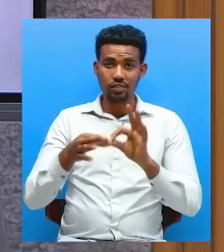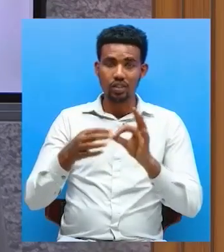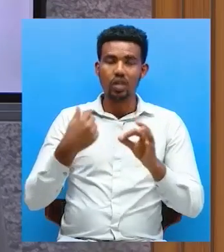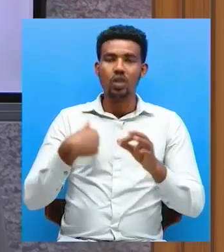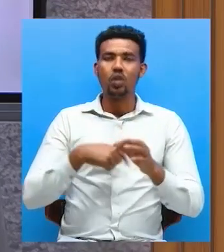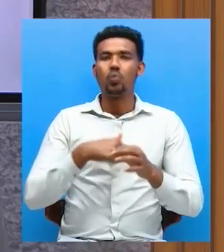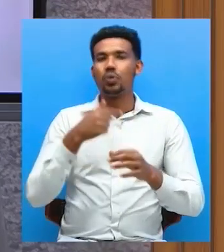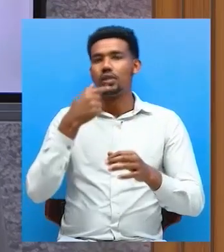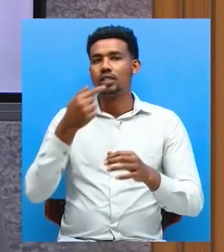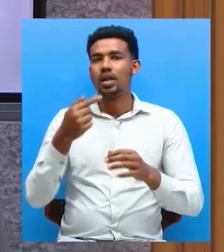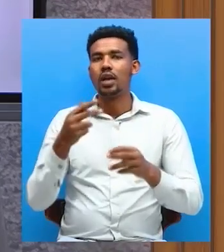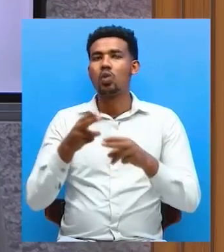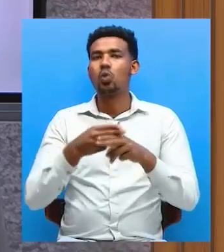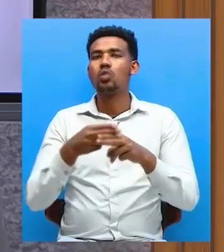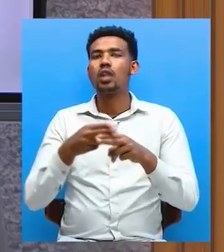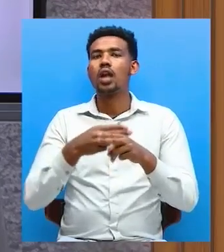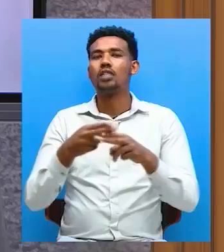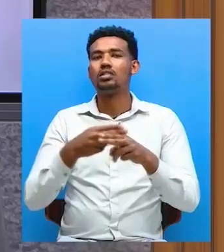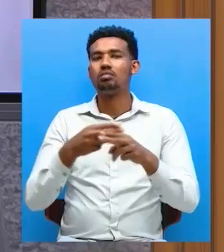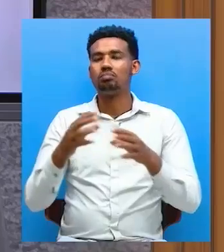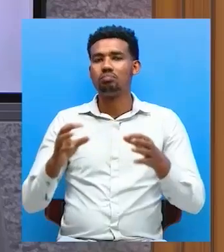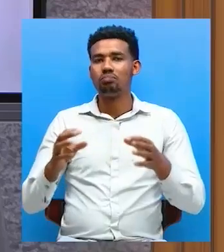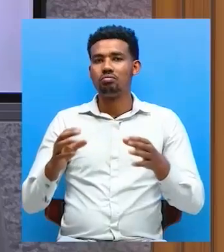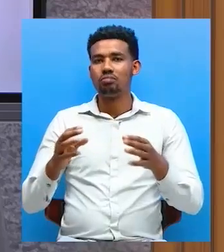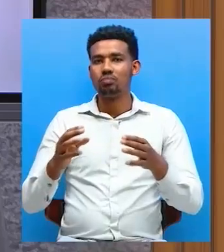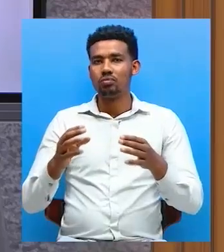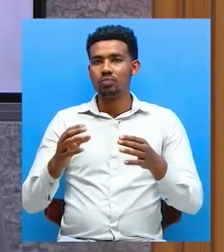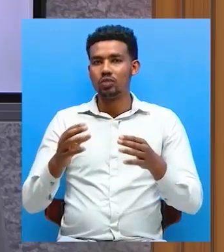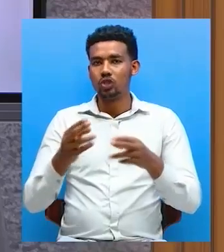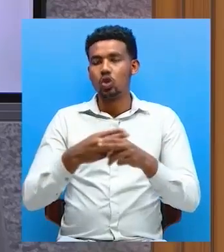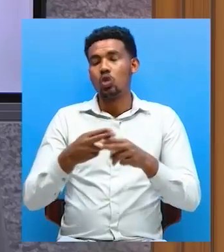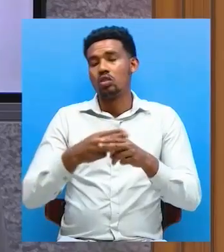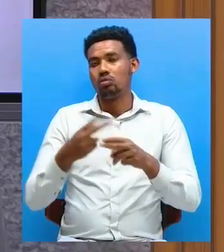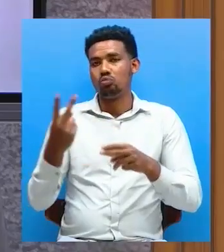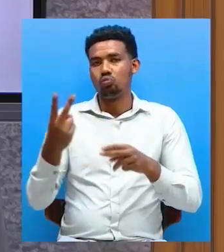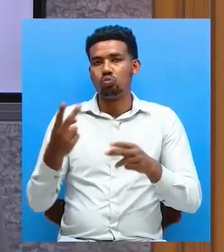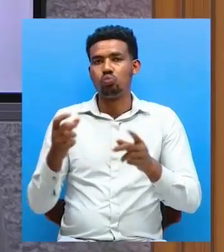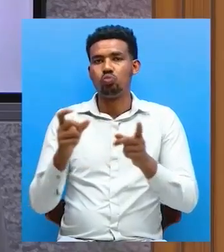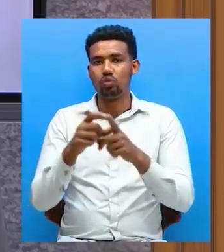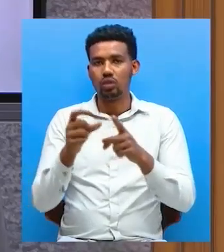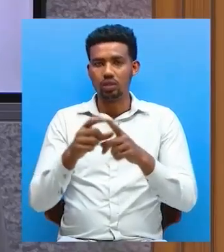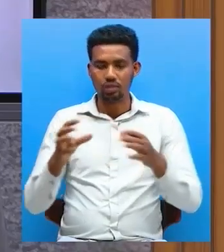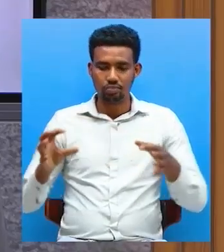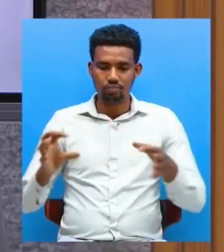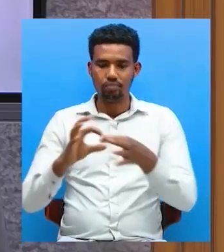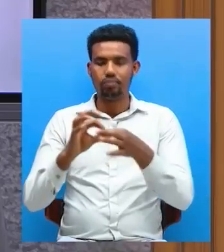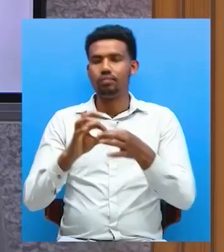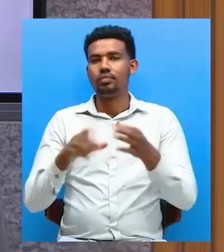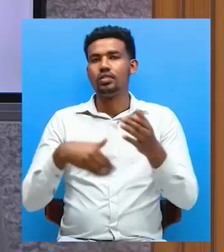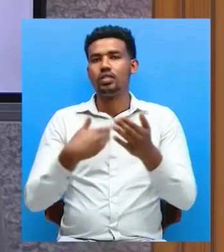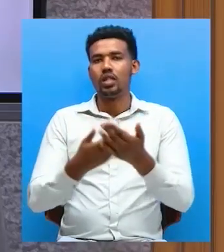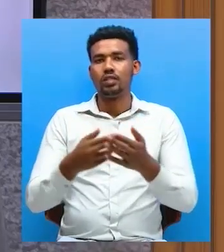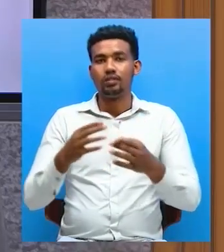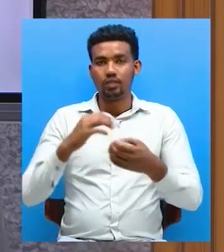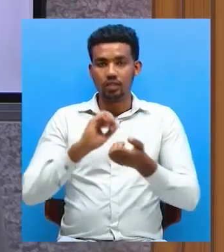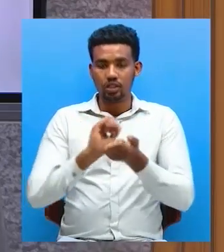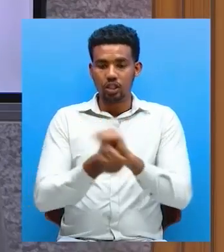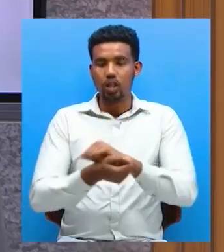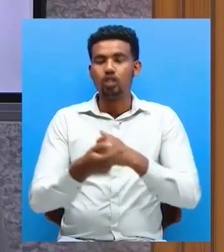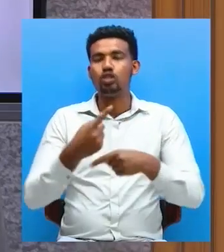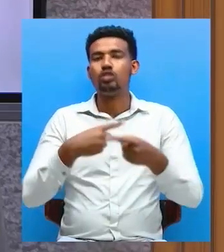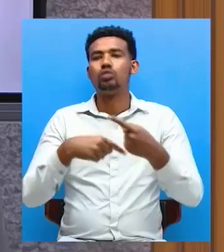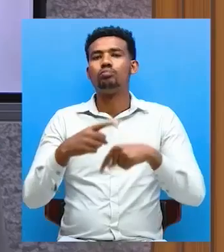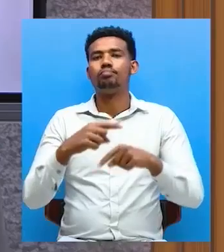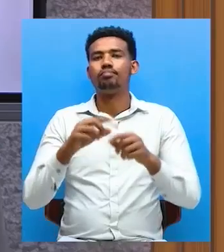say contracted form of words is another name, shortened, a short form of words. When we come to contracted form